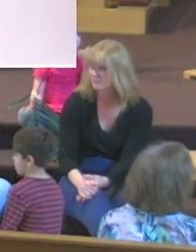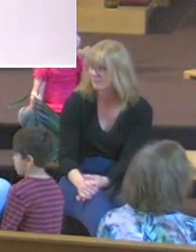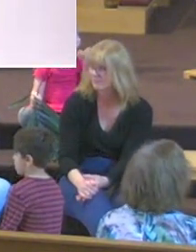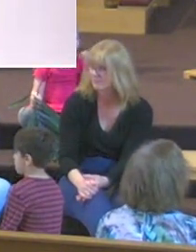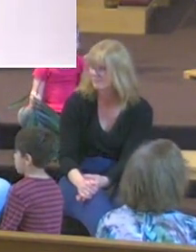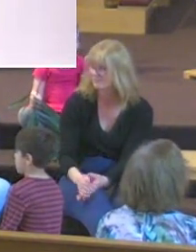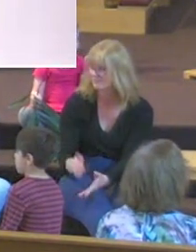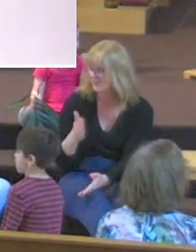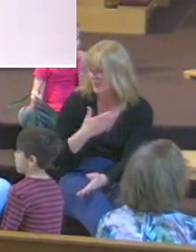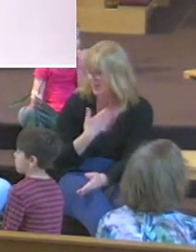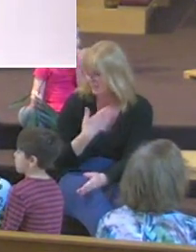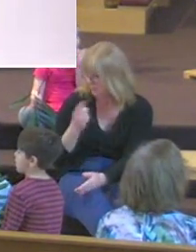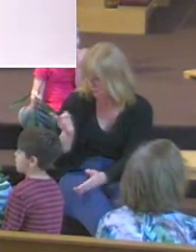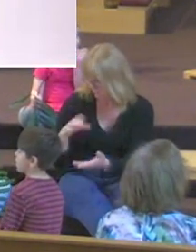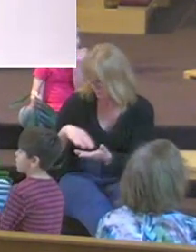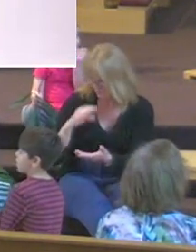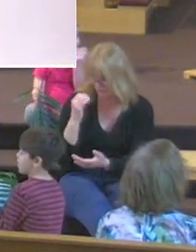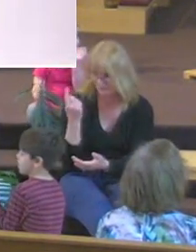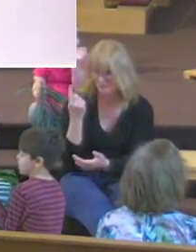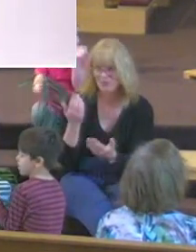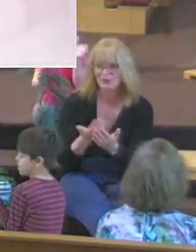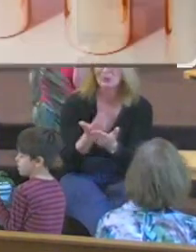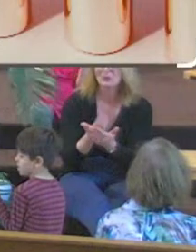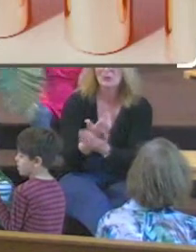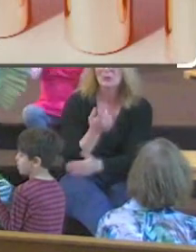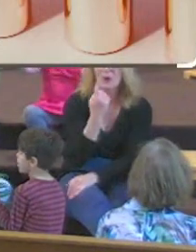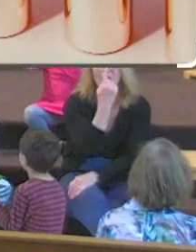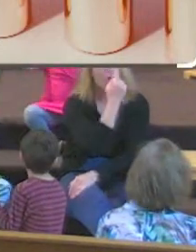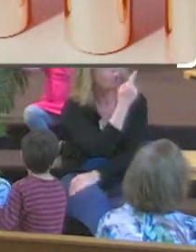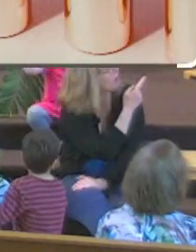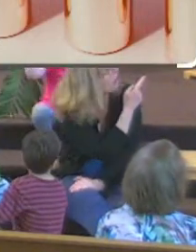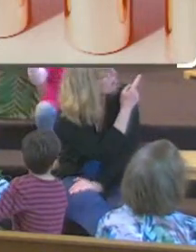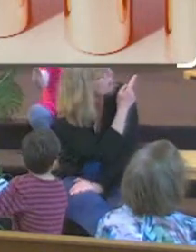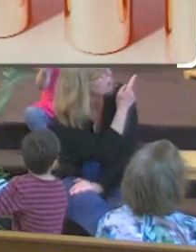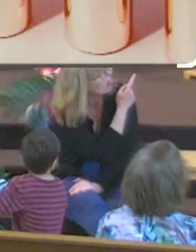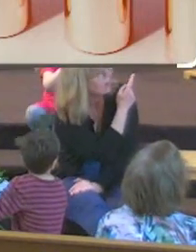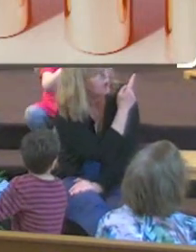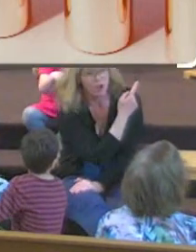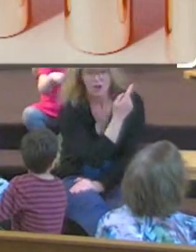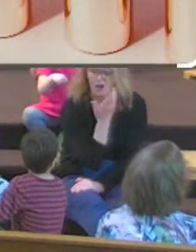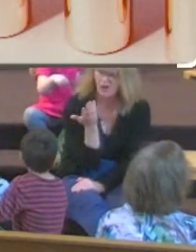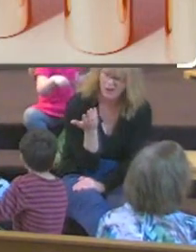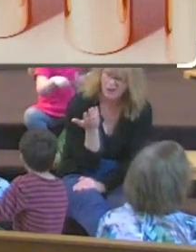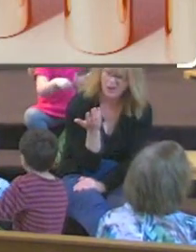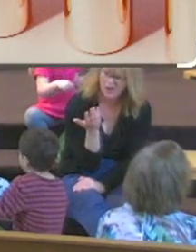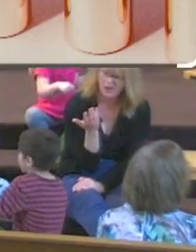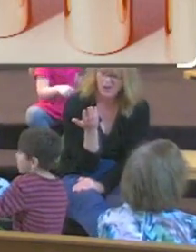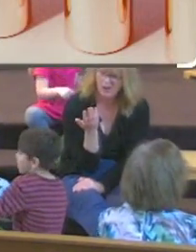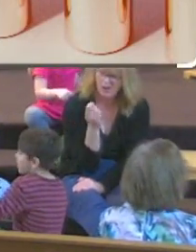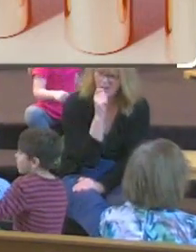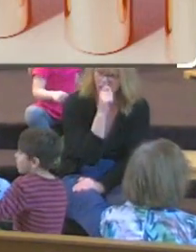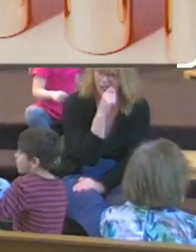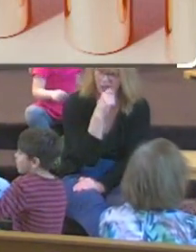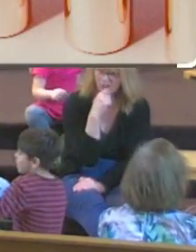be amazed. Let's see our next picture. This surprised me. What?